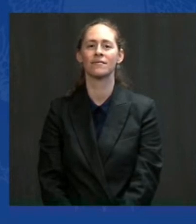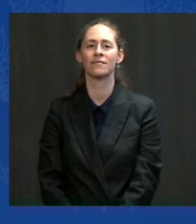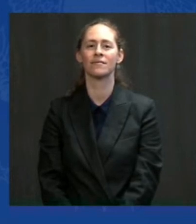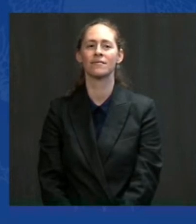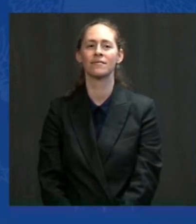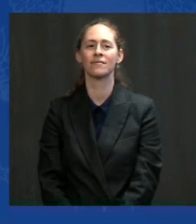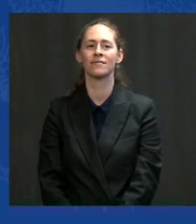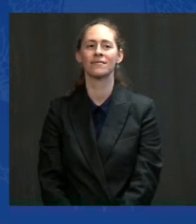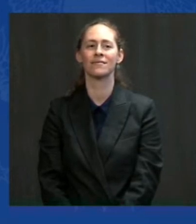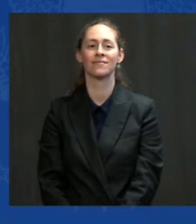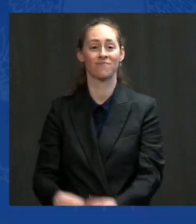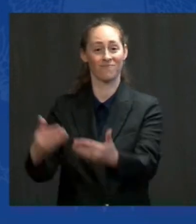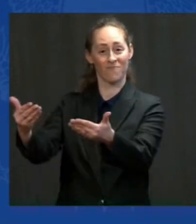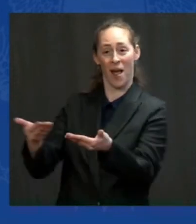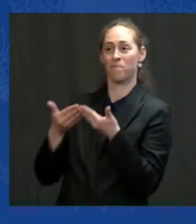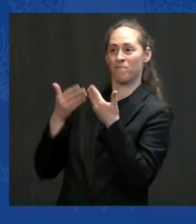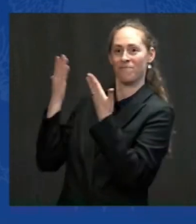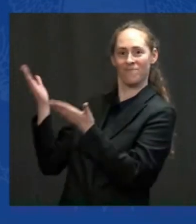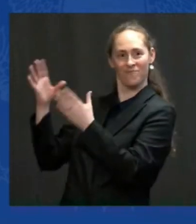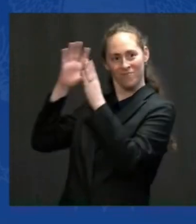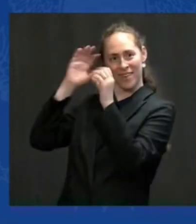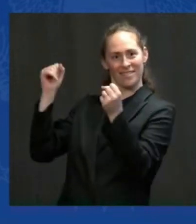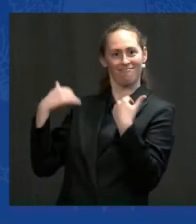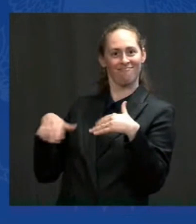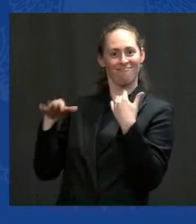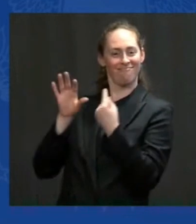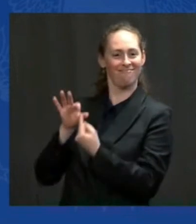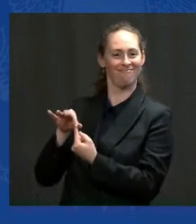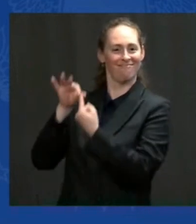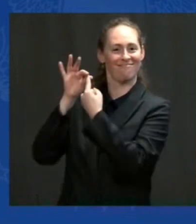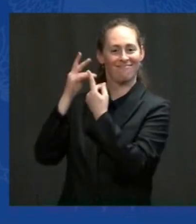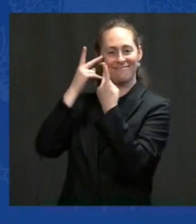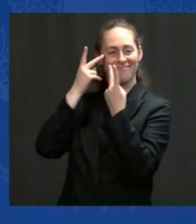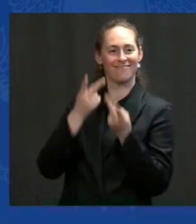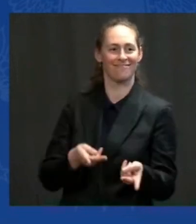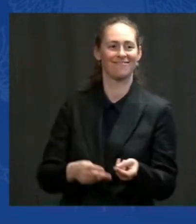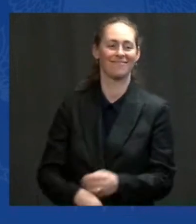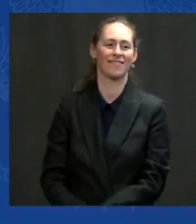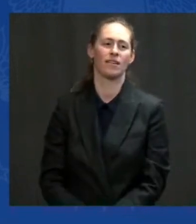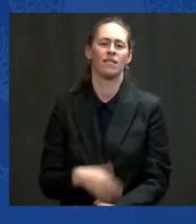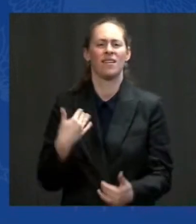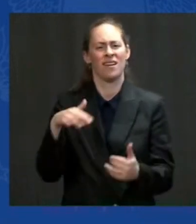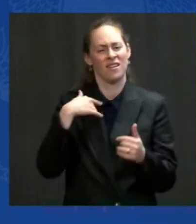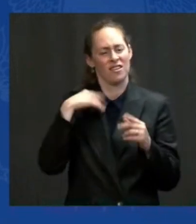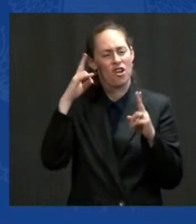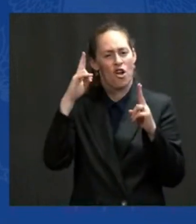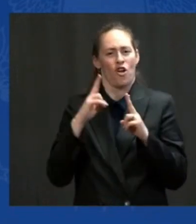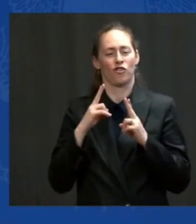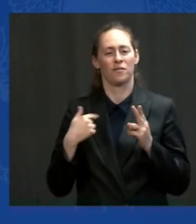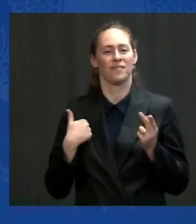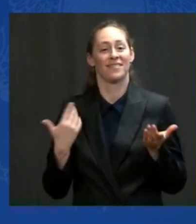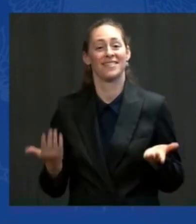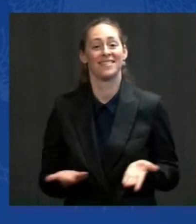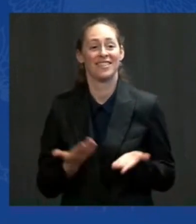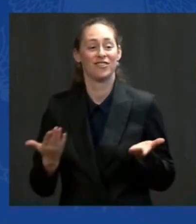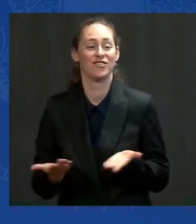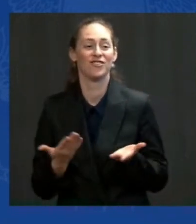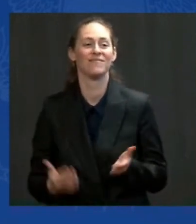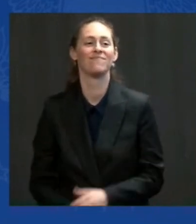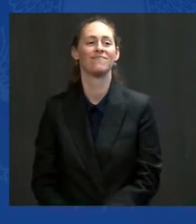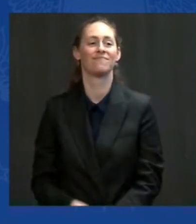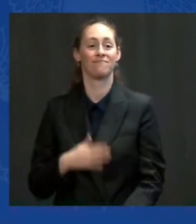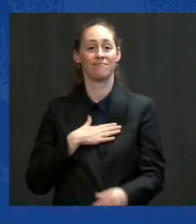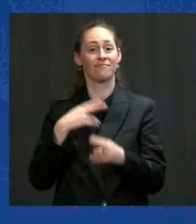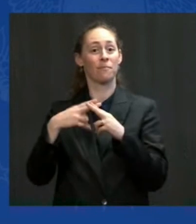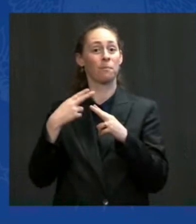Welcome, Mr. President and special guest. I am very honored to be here. My name is Edith Sanchez.